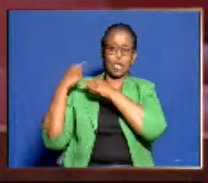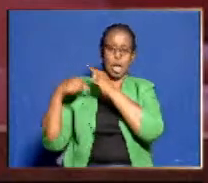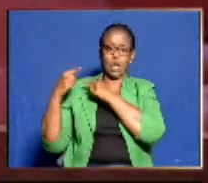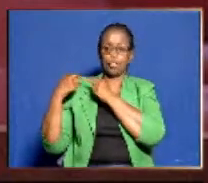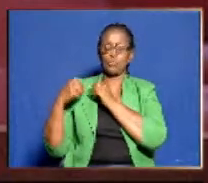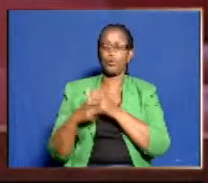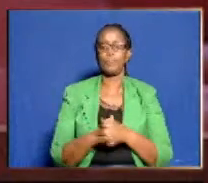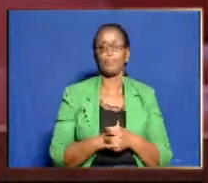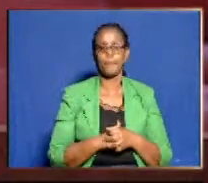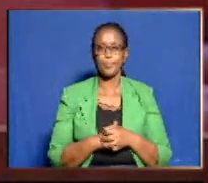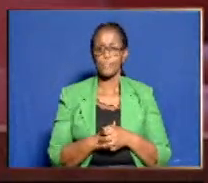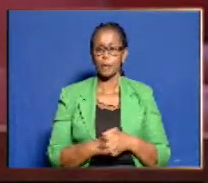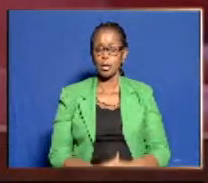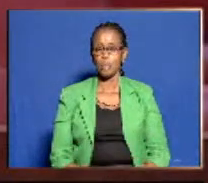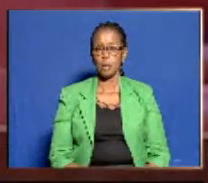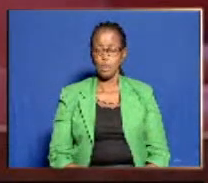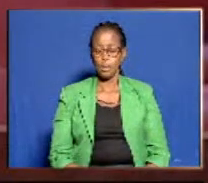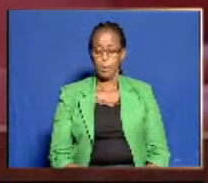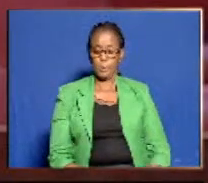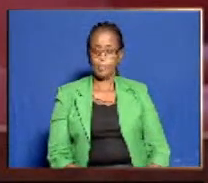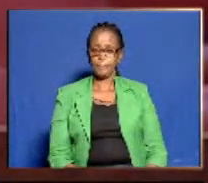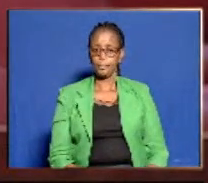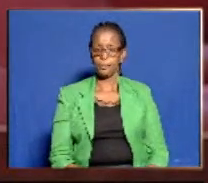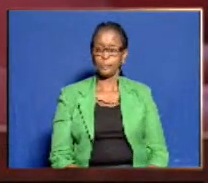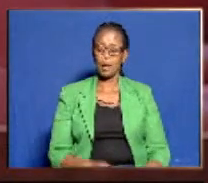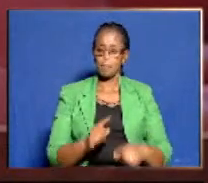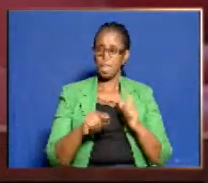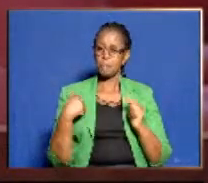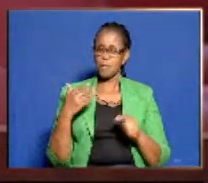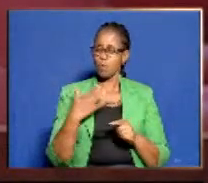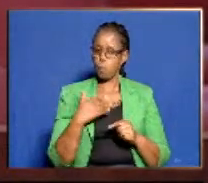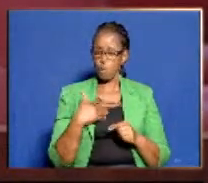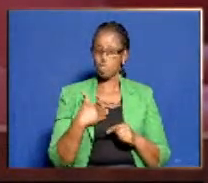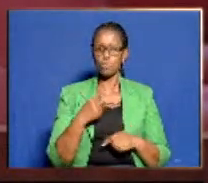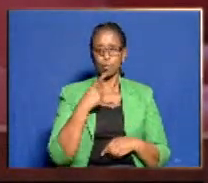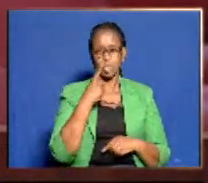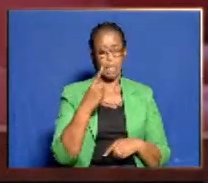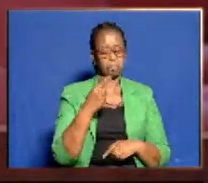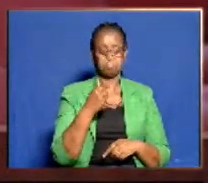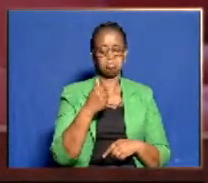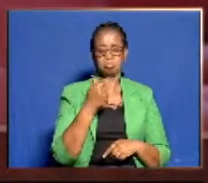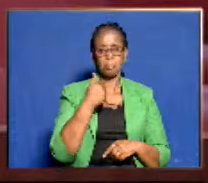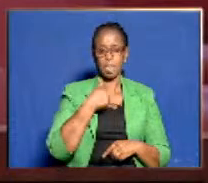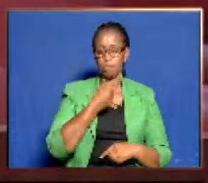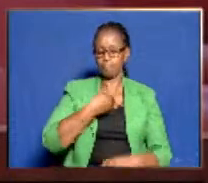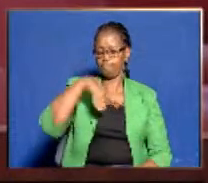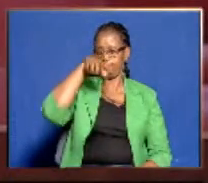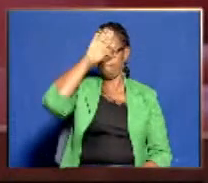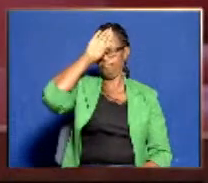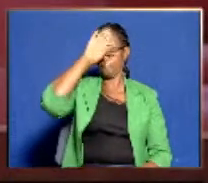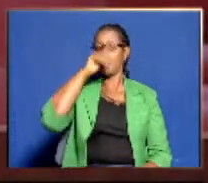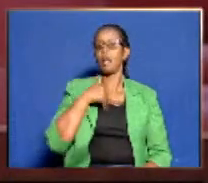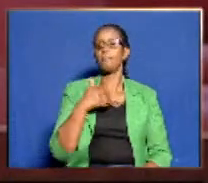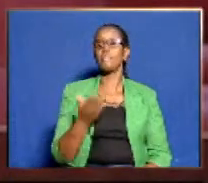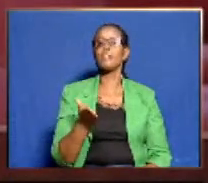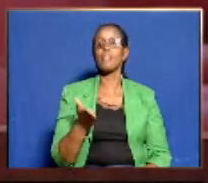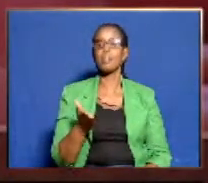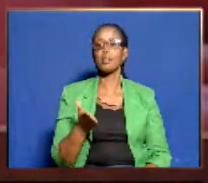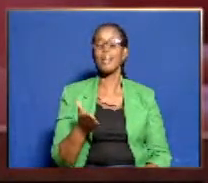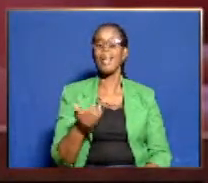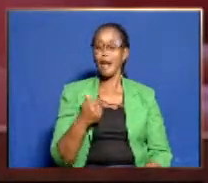Honorable Speaker, however, I want to register my disappointment that there have been some pending